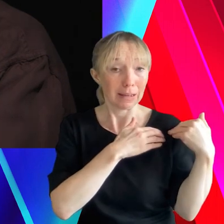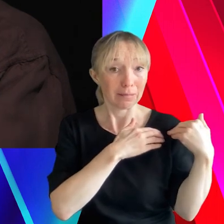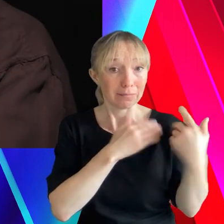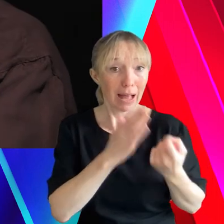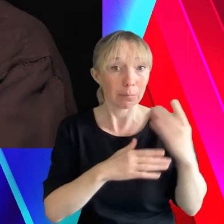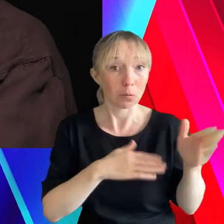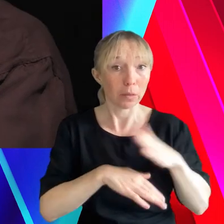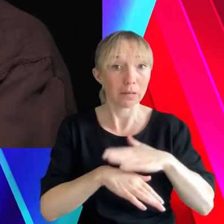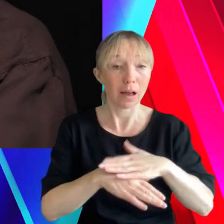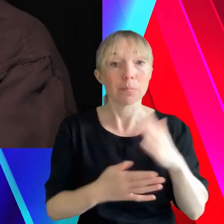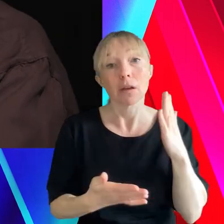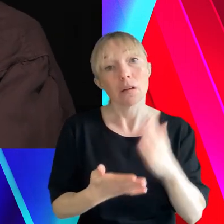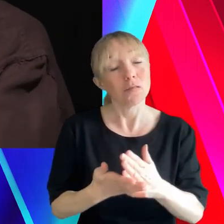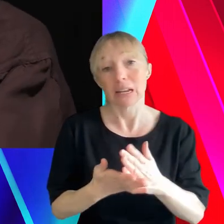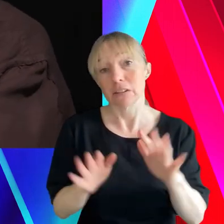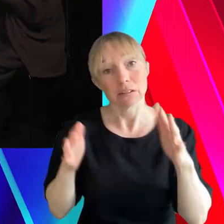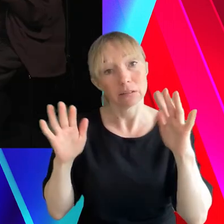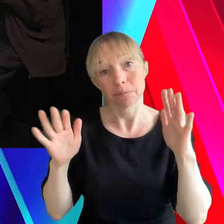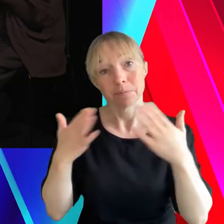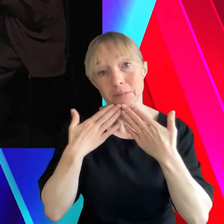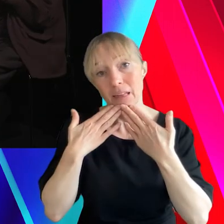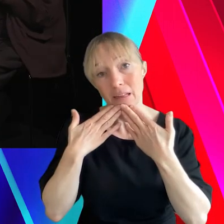Just let's put our hands together and say thank you. Thank you.